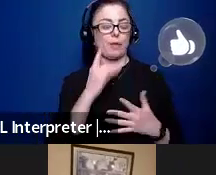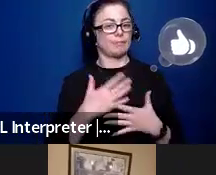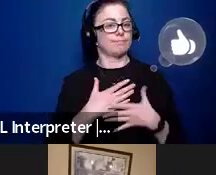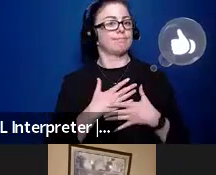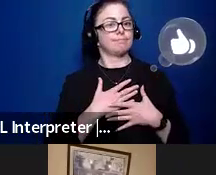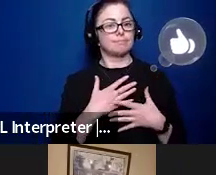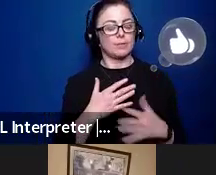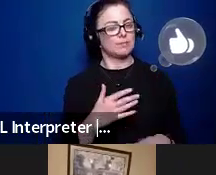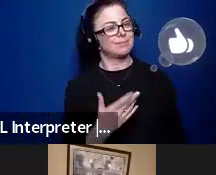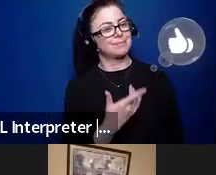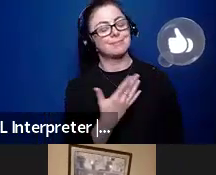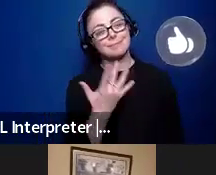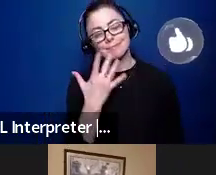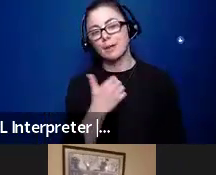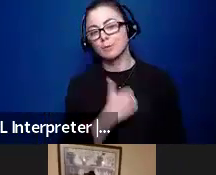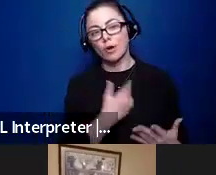thank you for being here tonight.